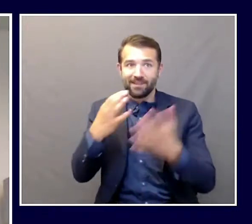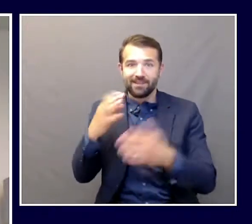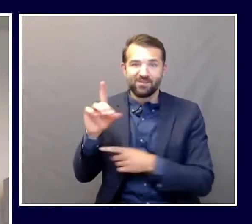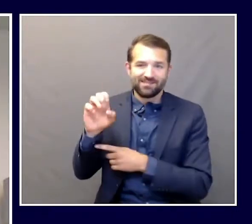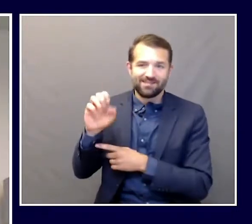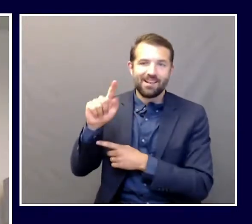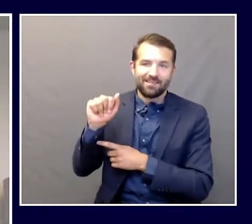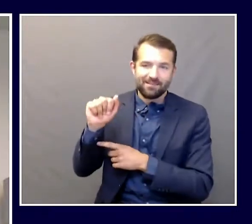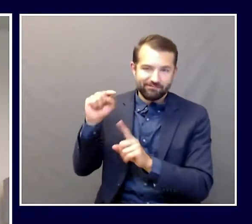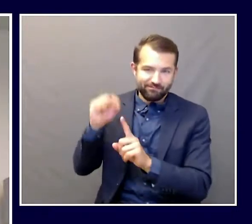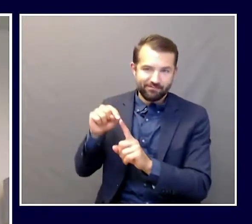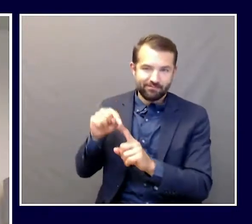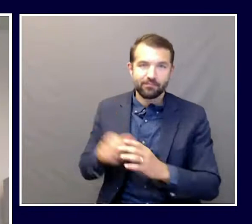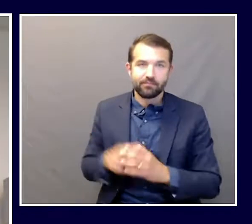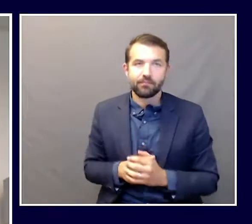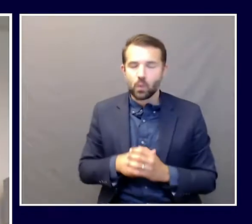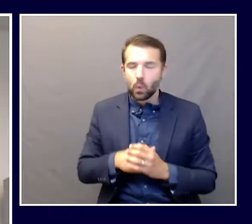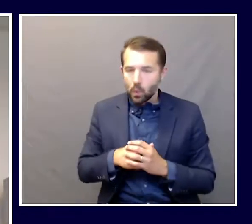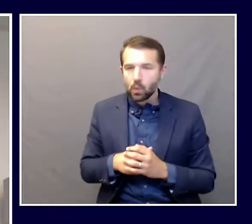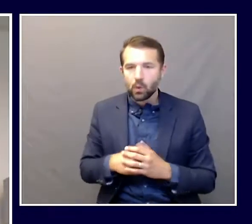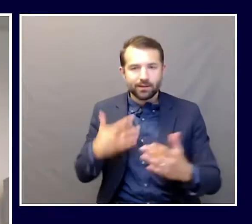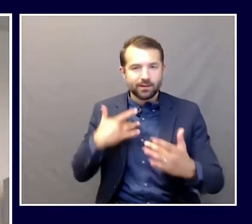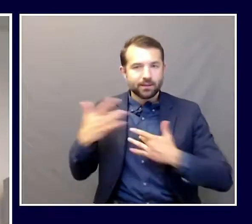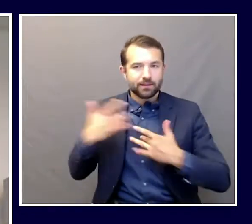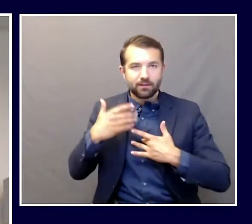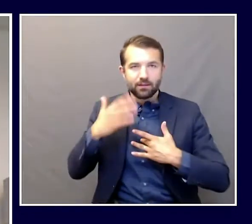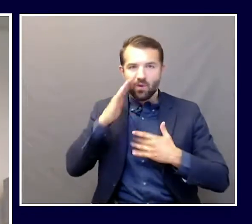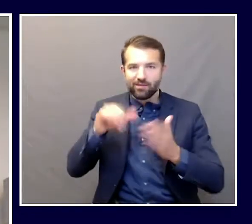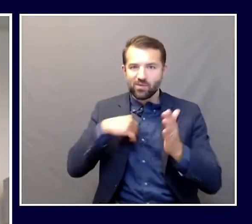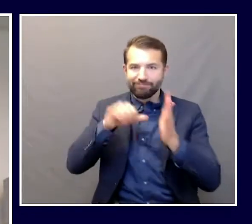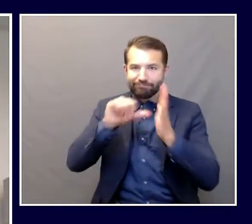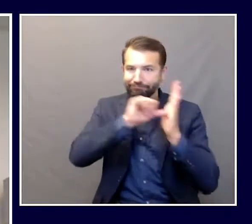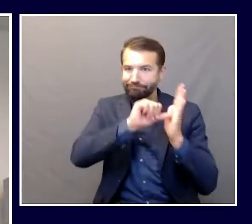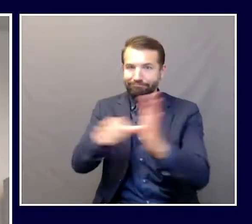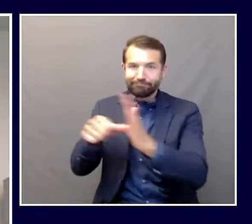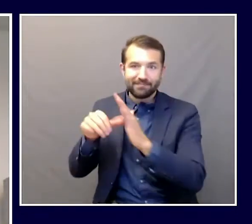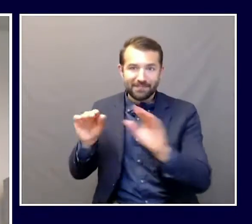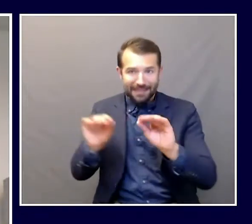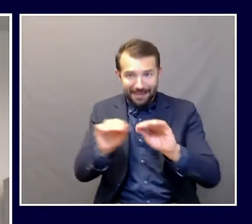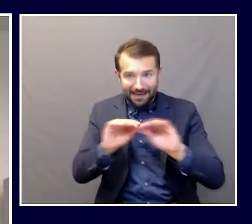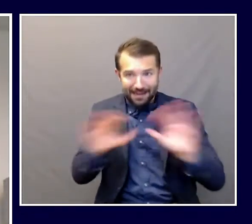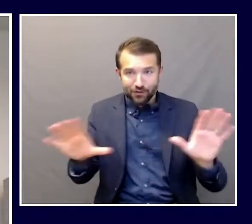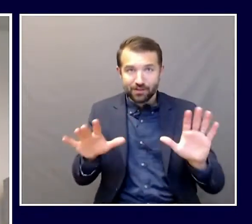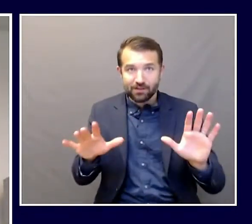a piece that I mentioned, Charlie. Even though we're concerned about the variants,